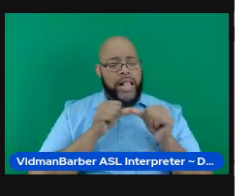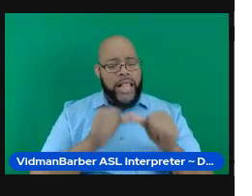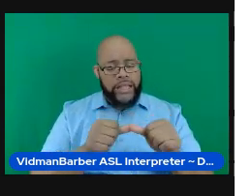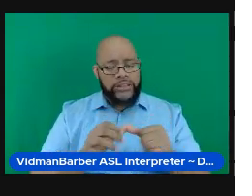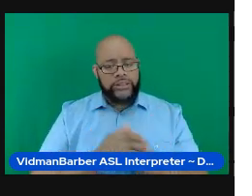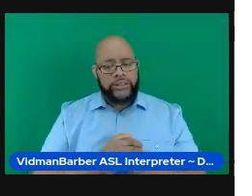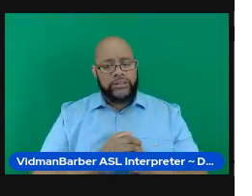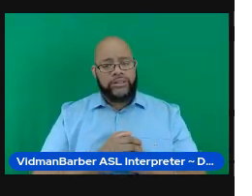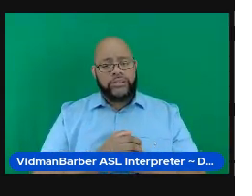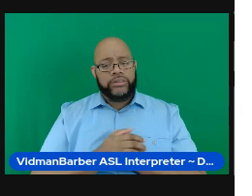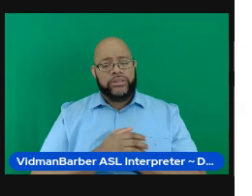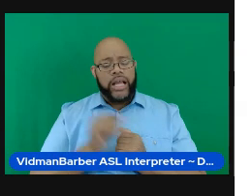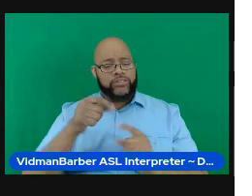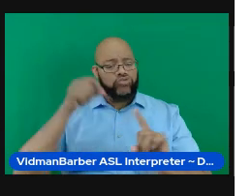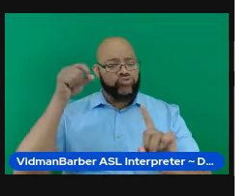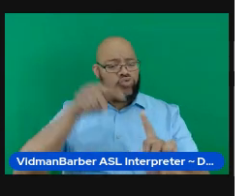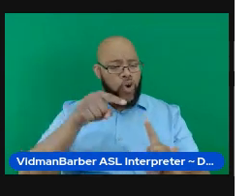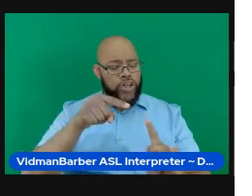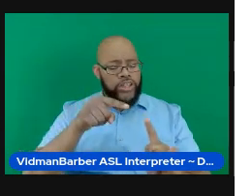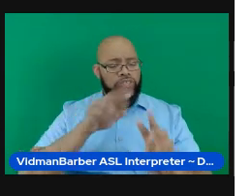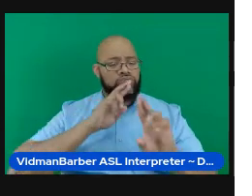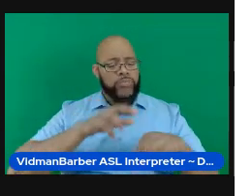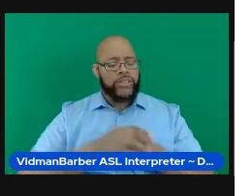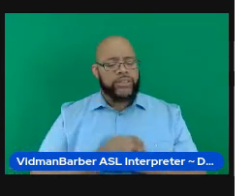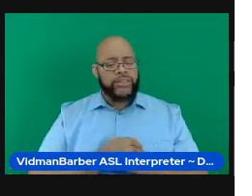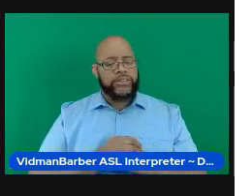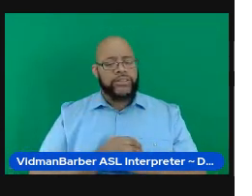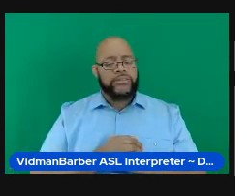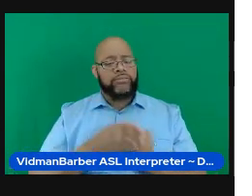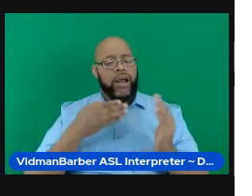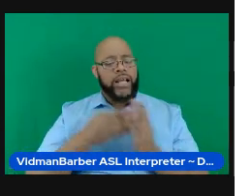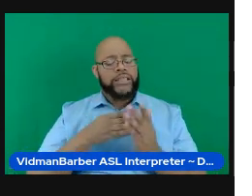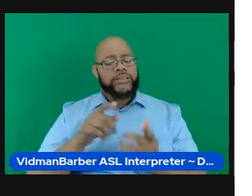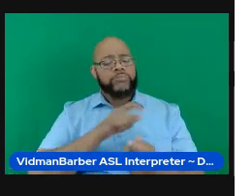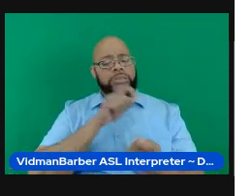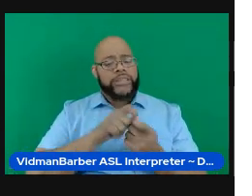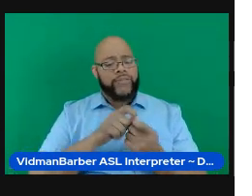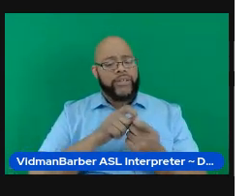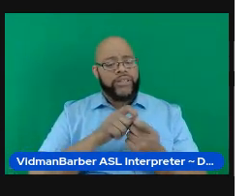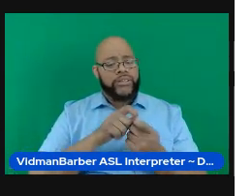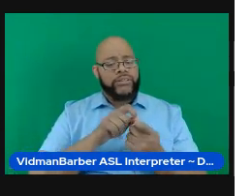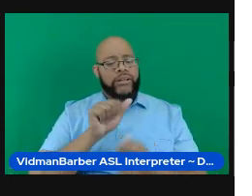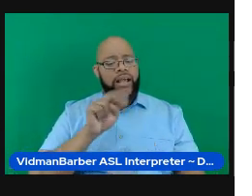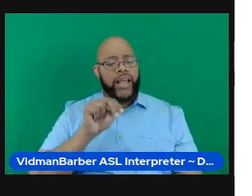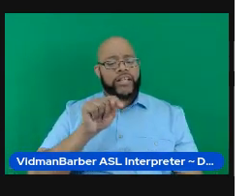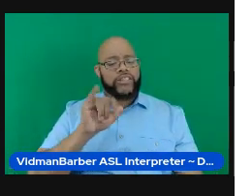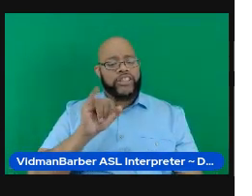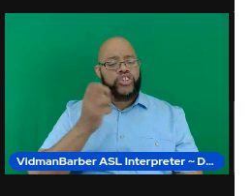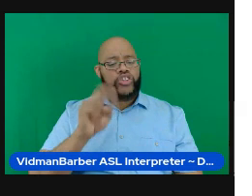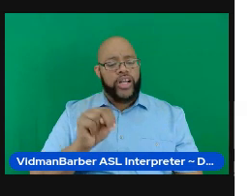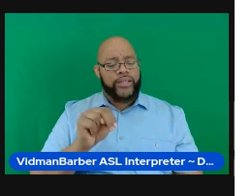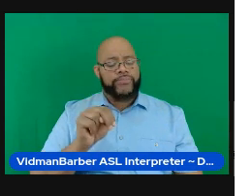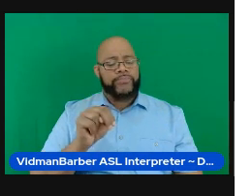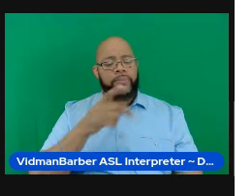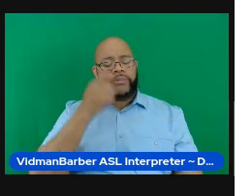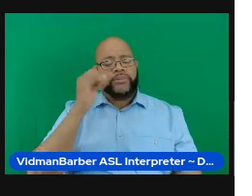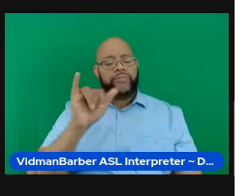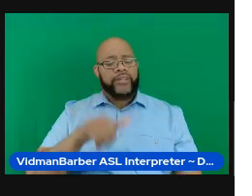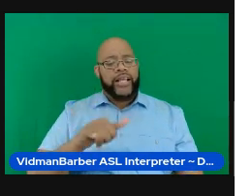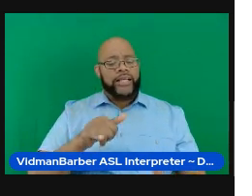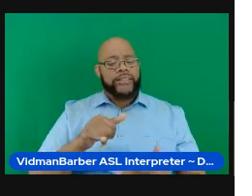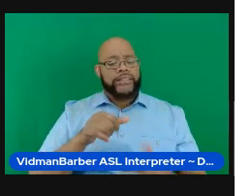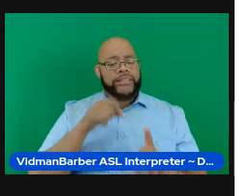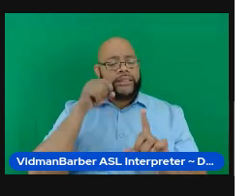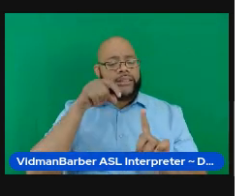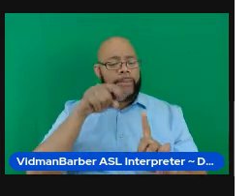long-lasting and targeted immune responses against specific antigens due to their